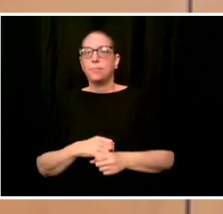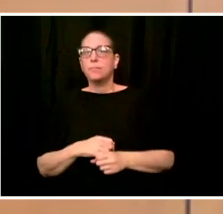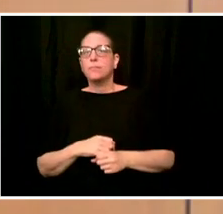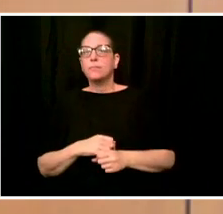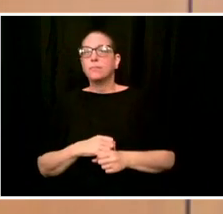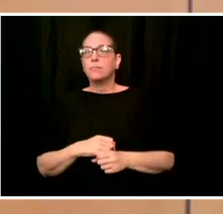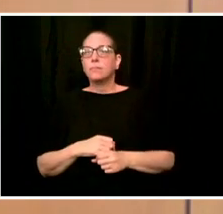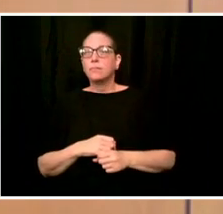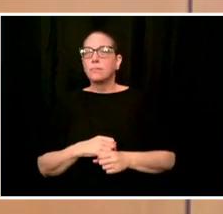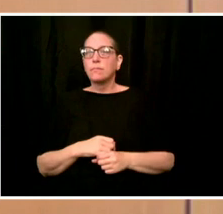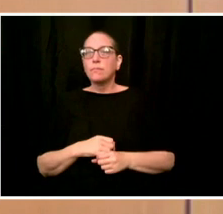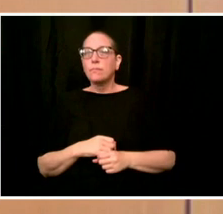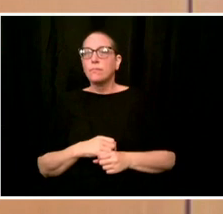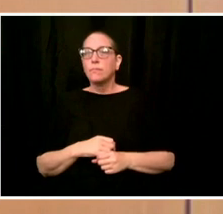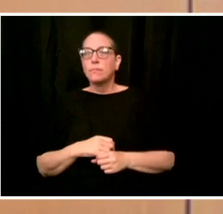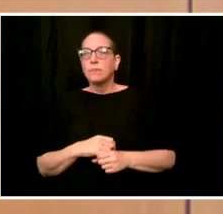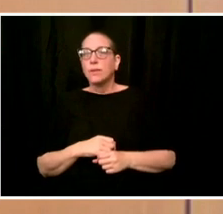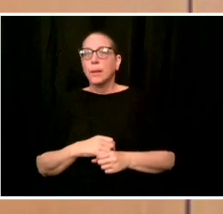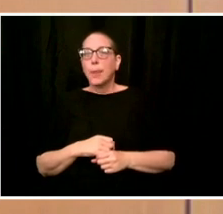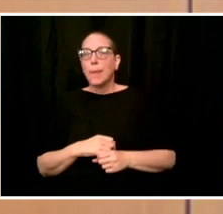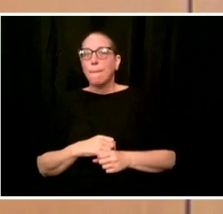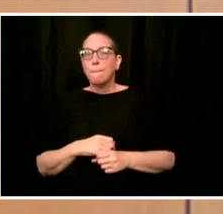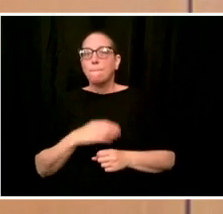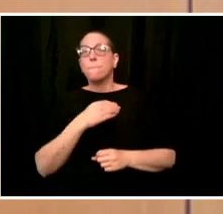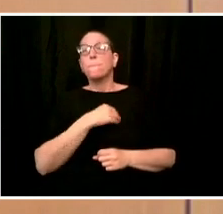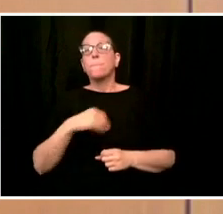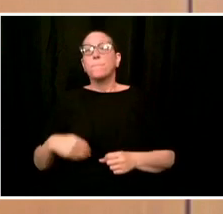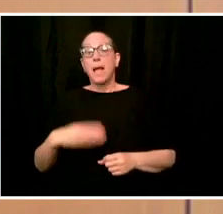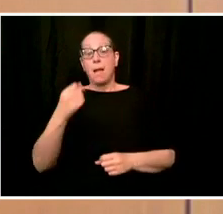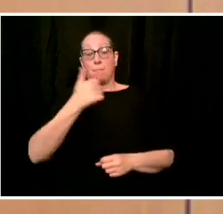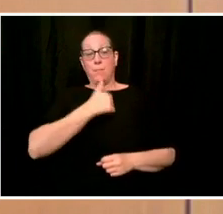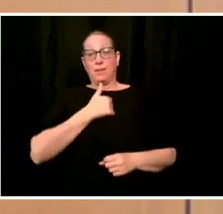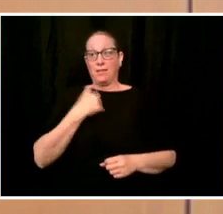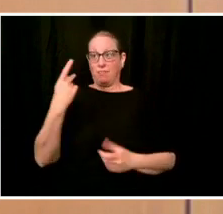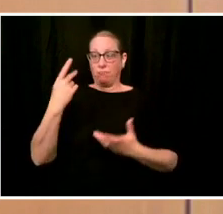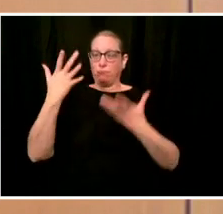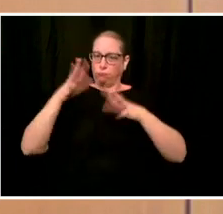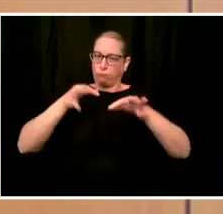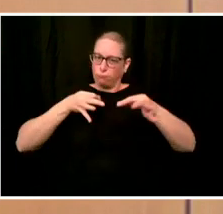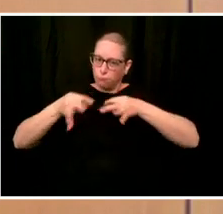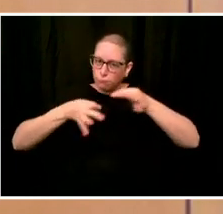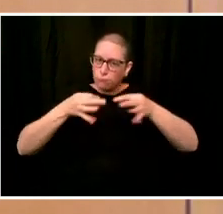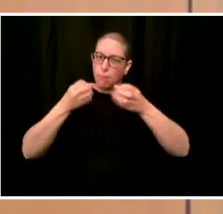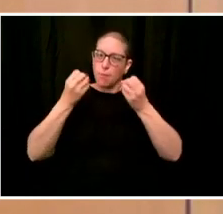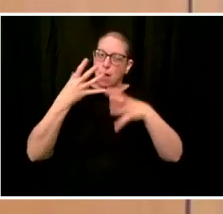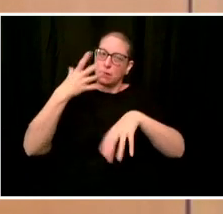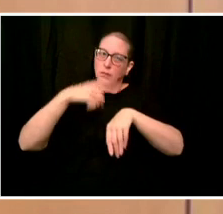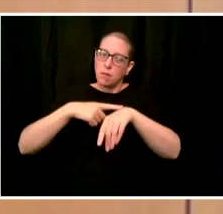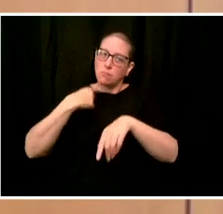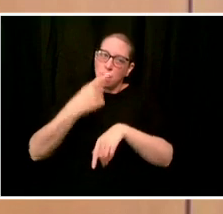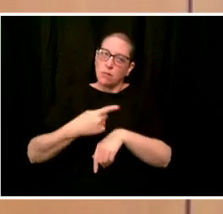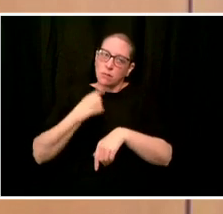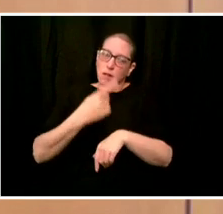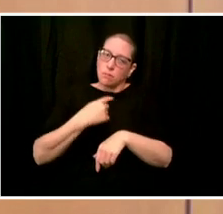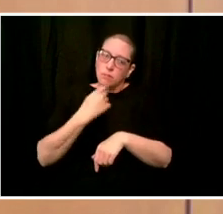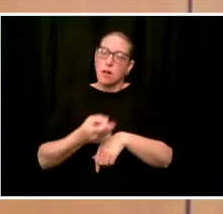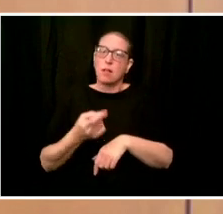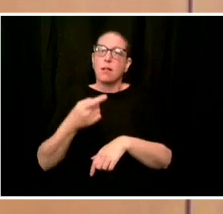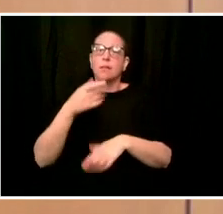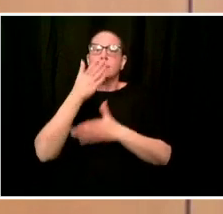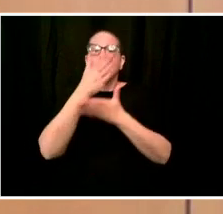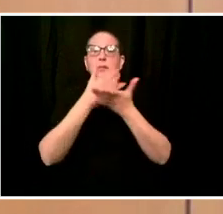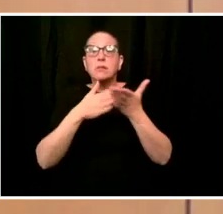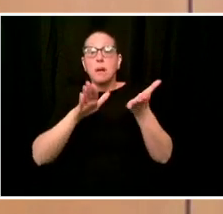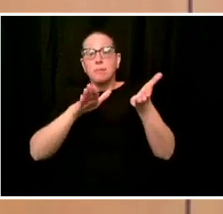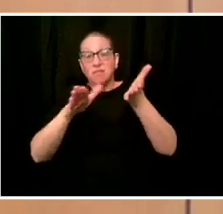know, as the mayor and I have said in the past, there are deaths that are directly related to COVID because they were tested. There were deaths